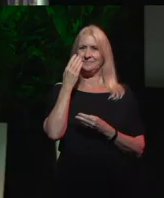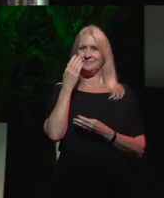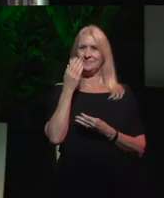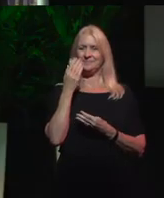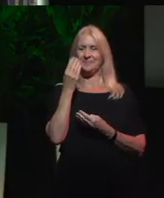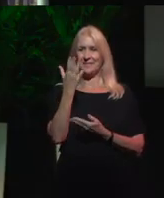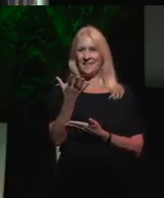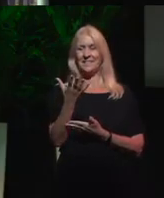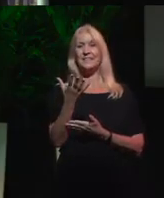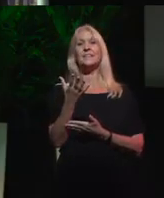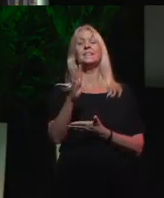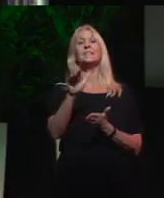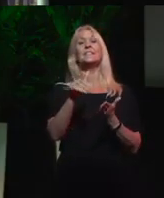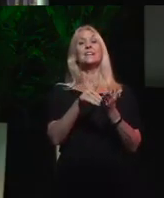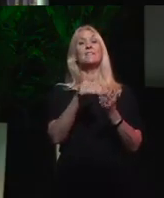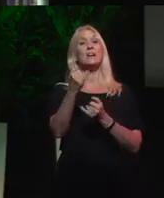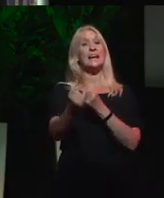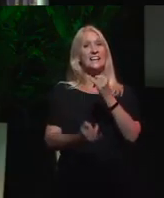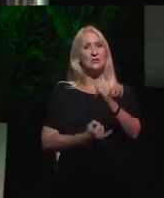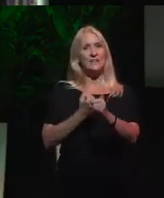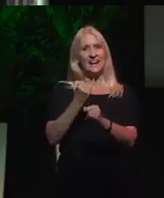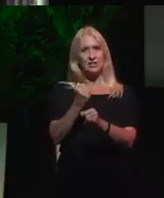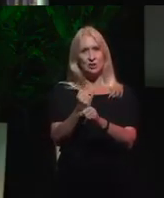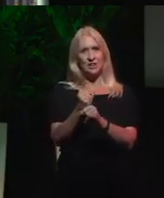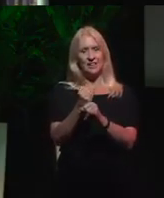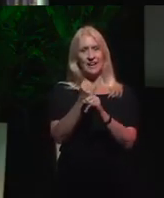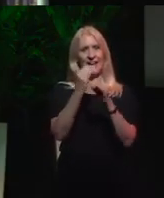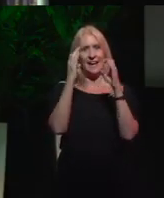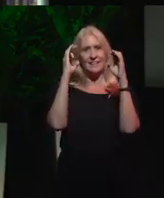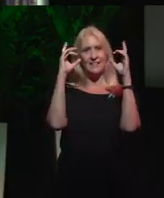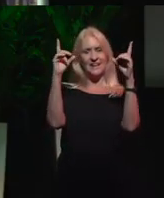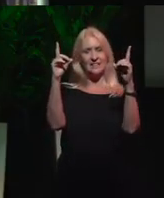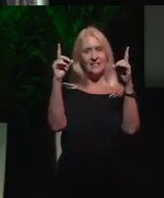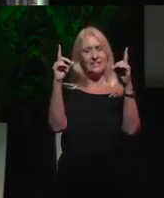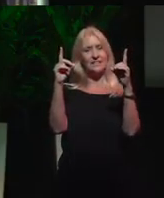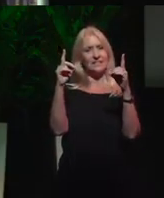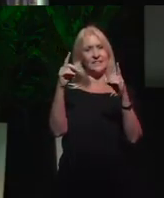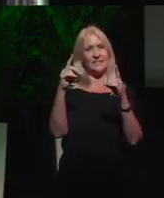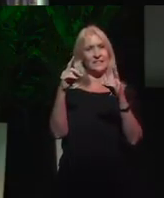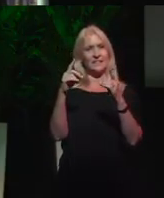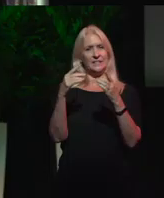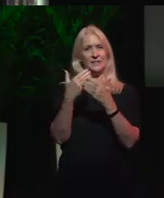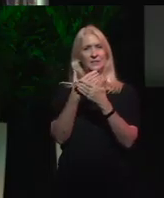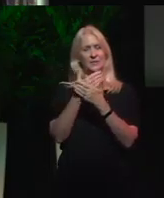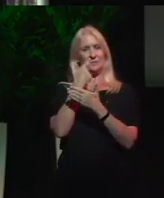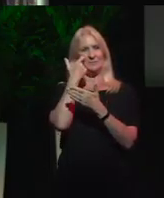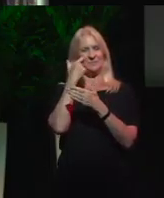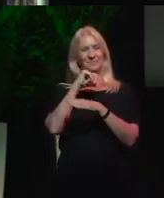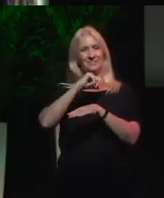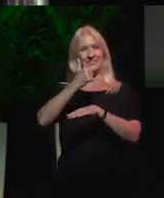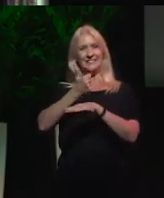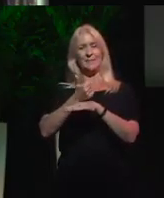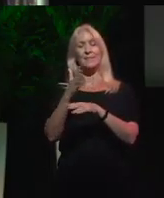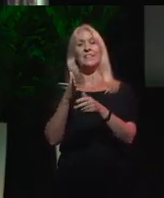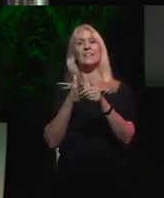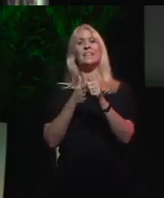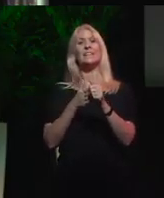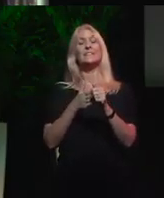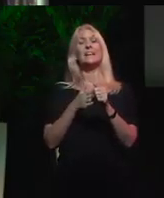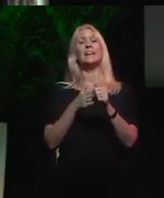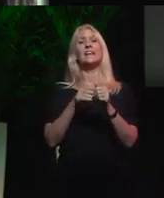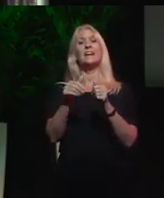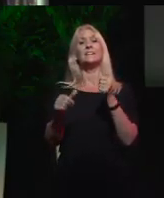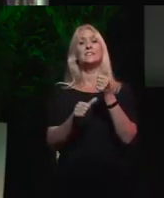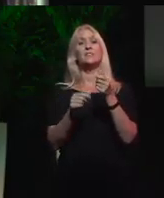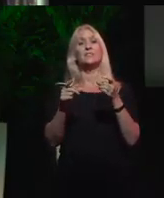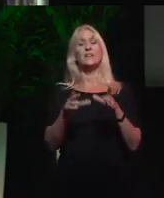the Center for International Education is newly established under the leadership of Associate Director